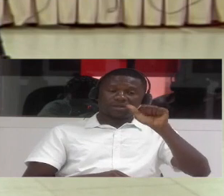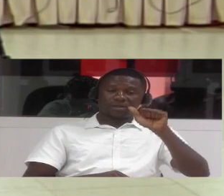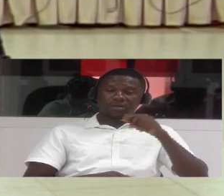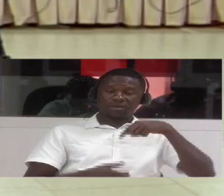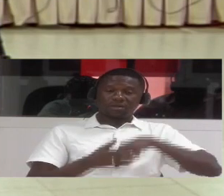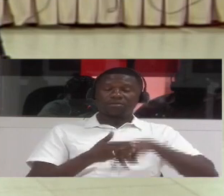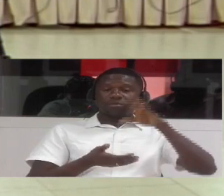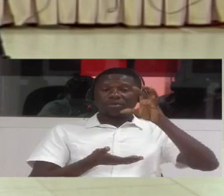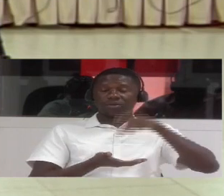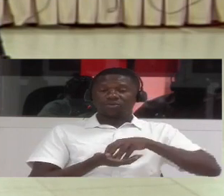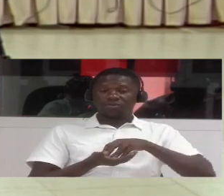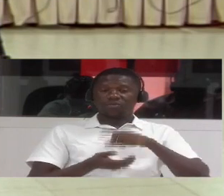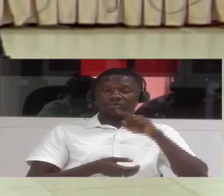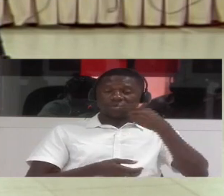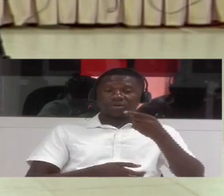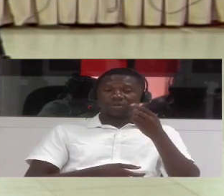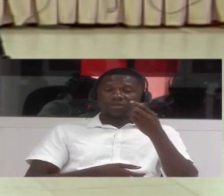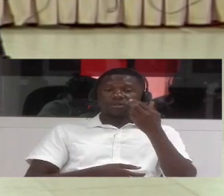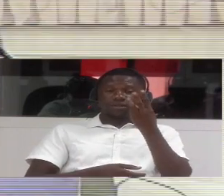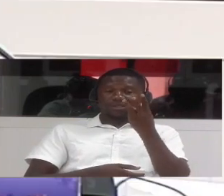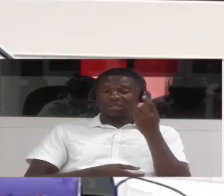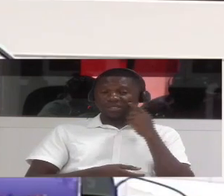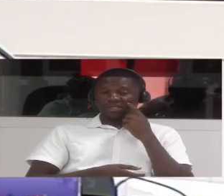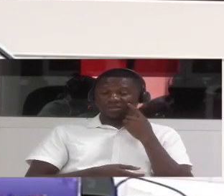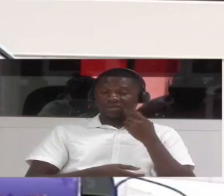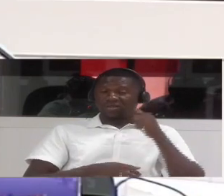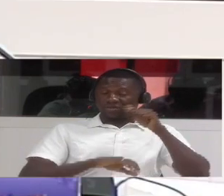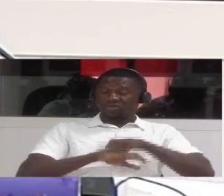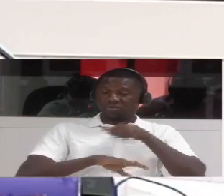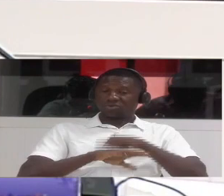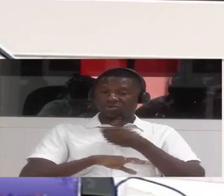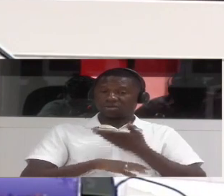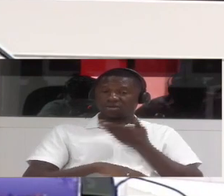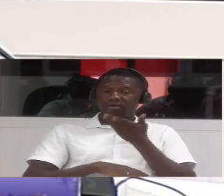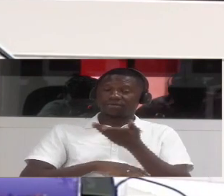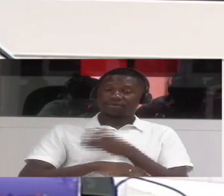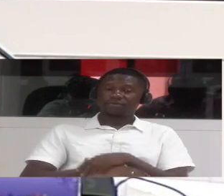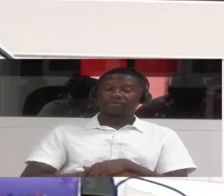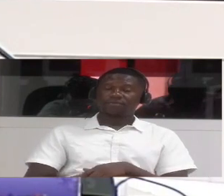and was allegedly tortured? Yes. I also,